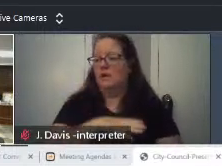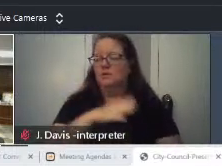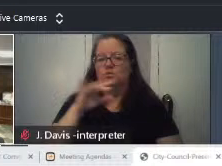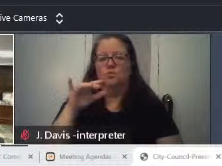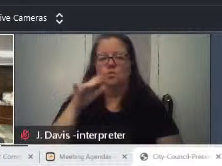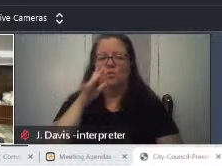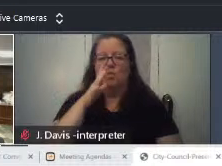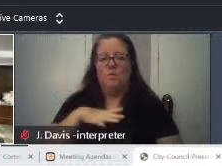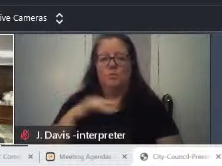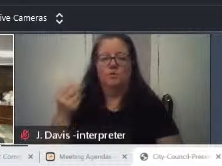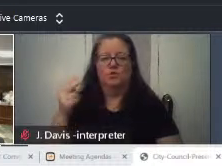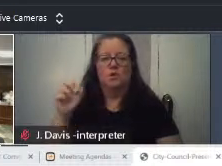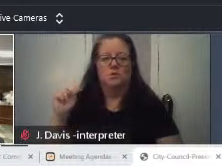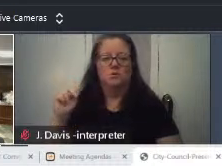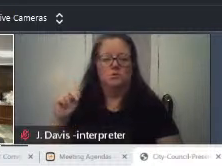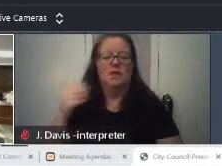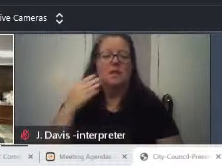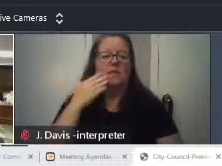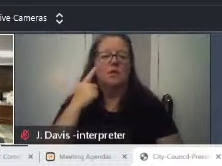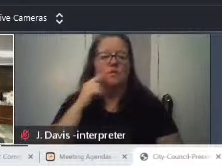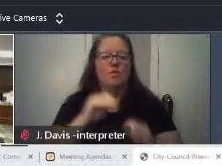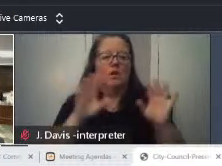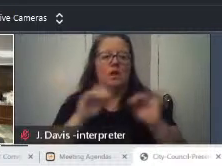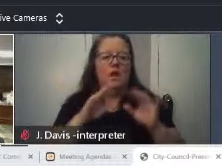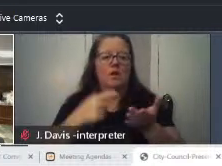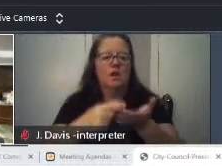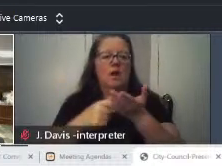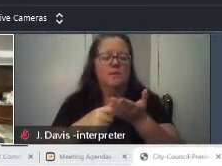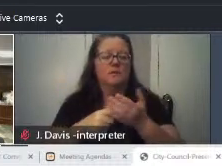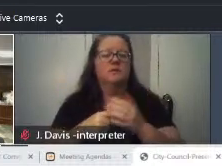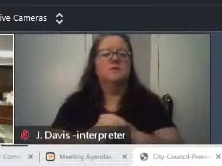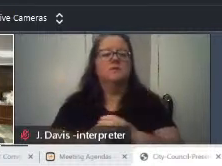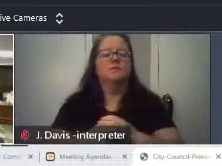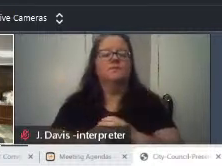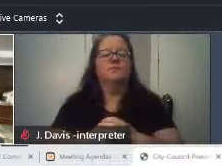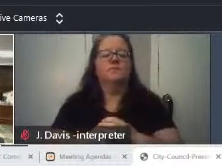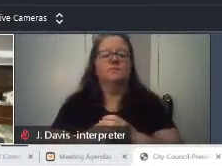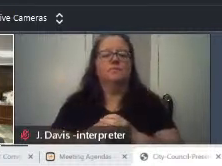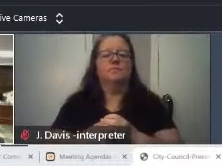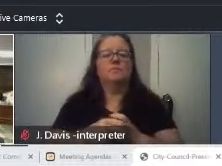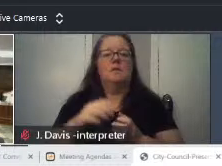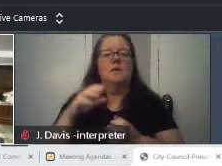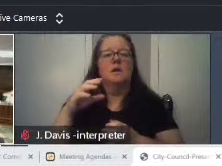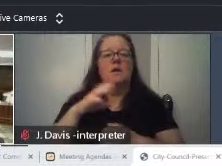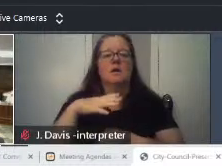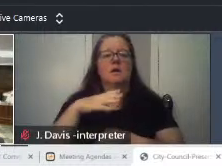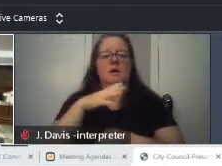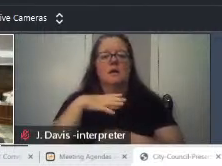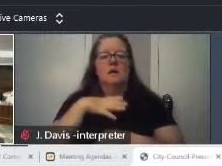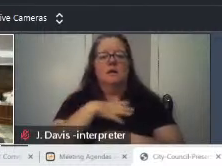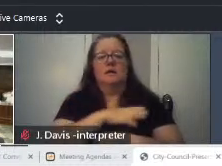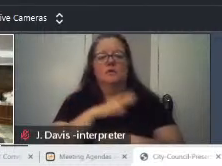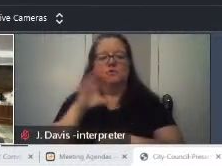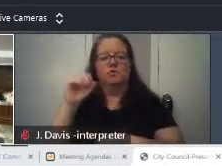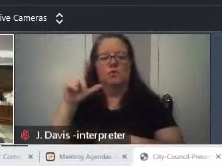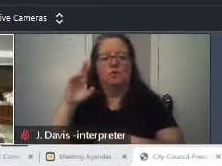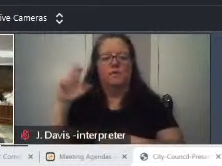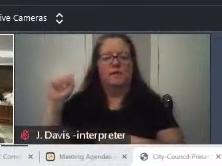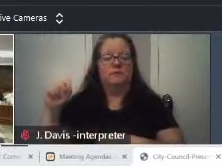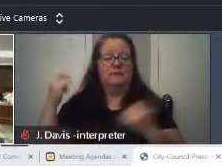Johnson, and thank you for those, clarifying comments, Councilman Colbert. And you're also the last person to speak on this item. Oh,